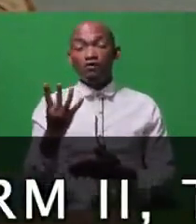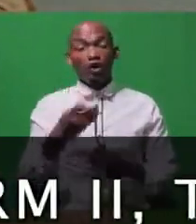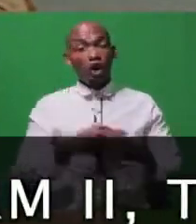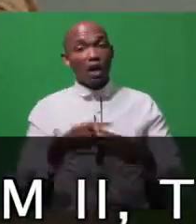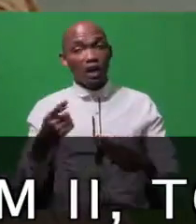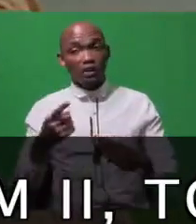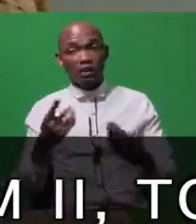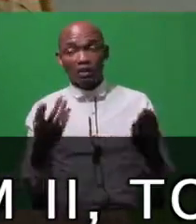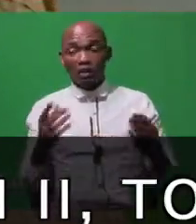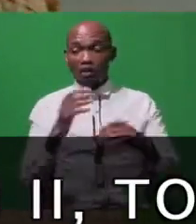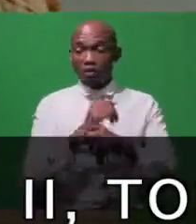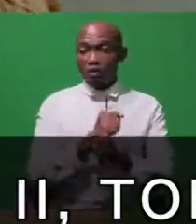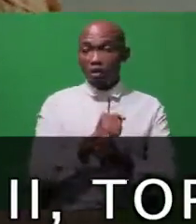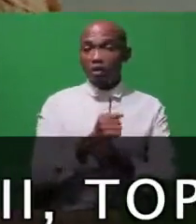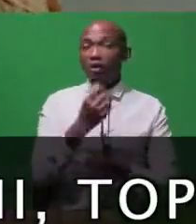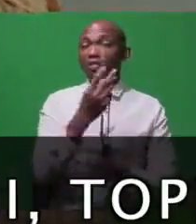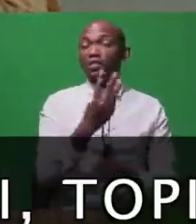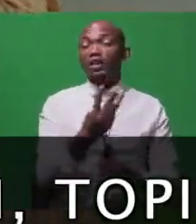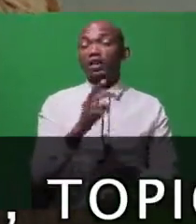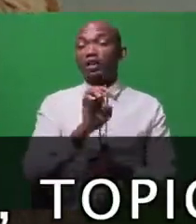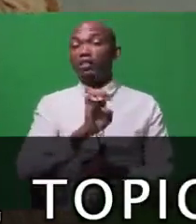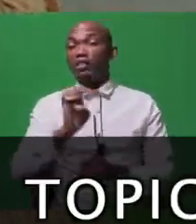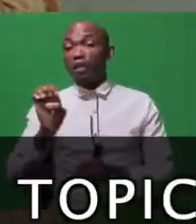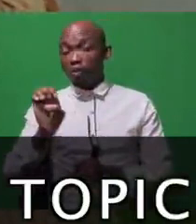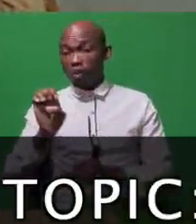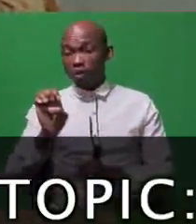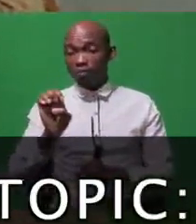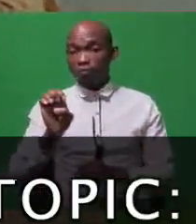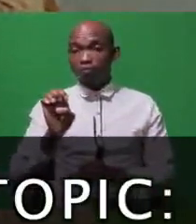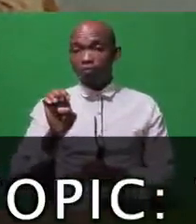got 3,000